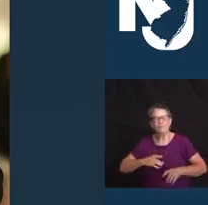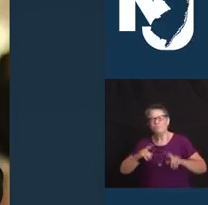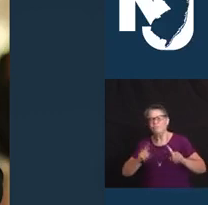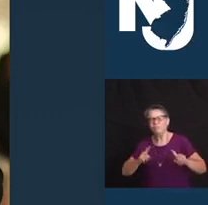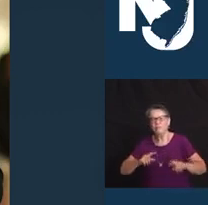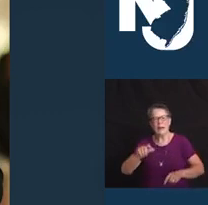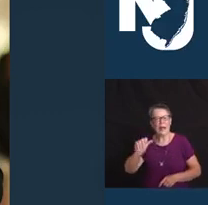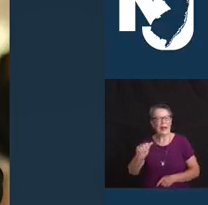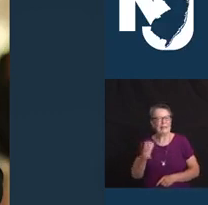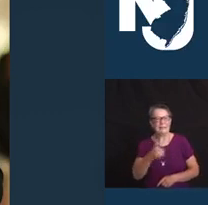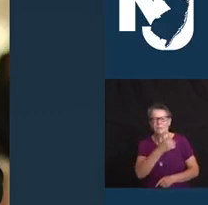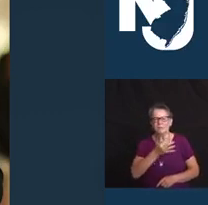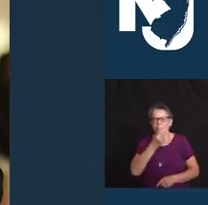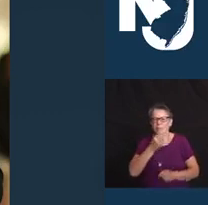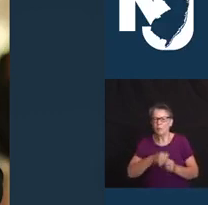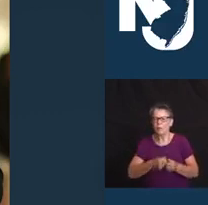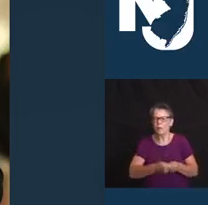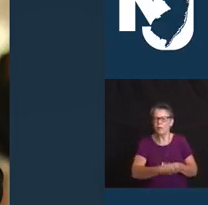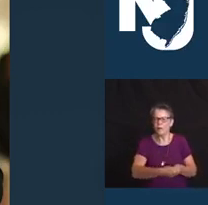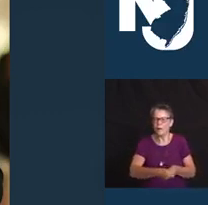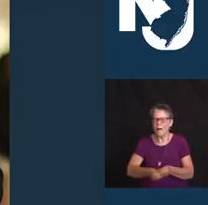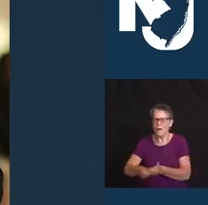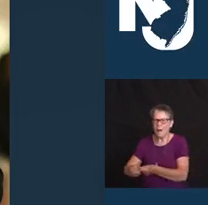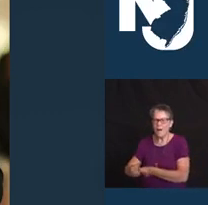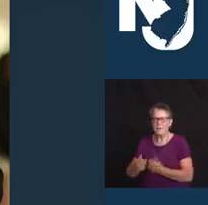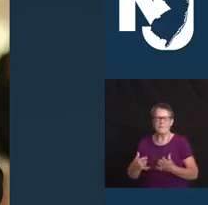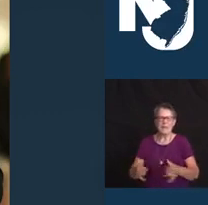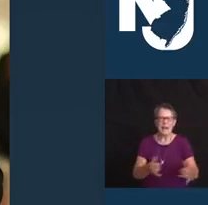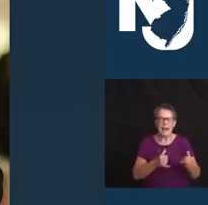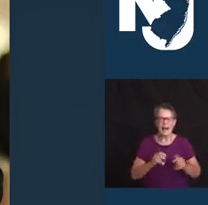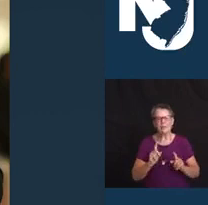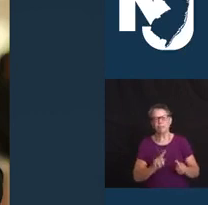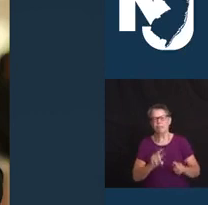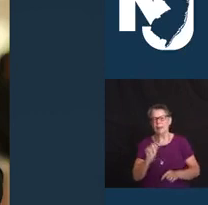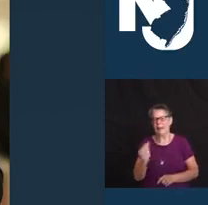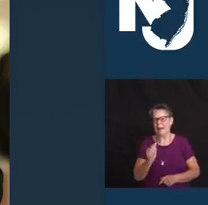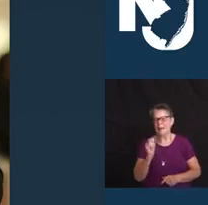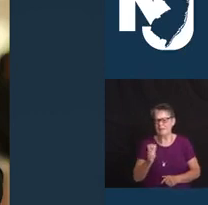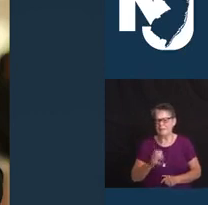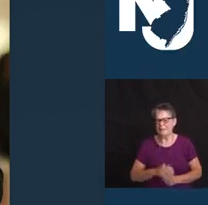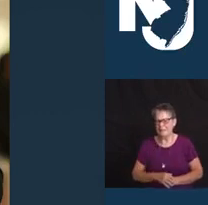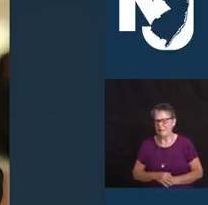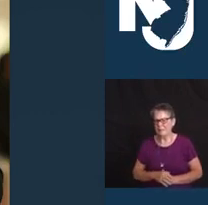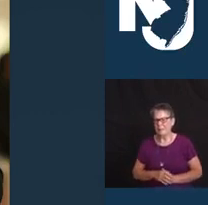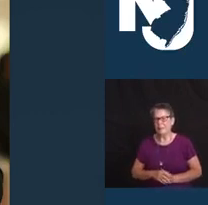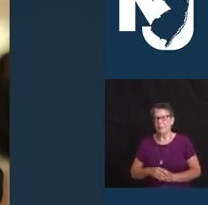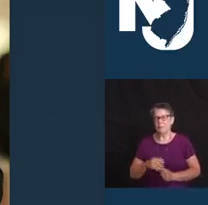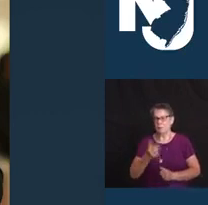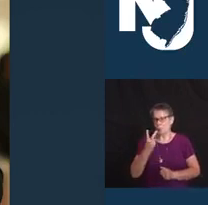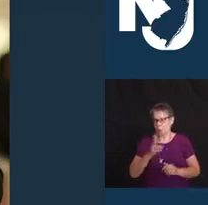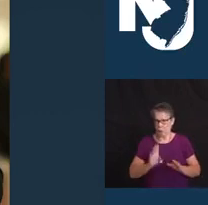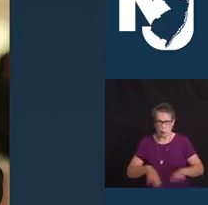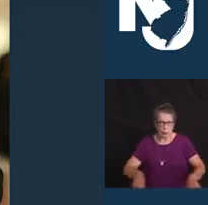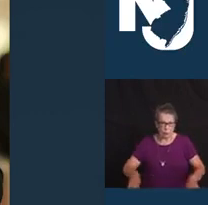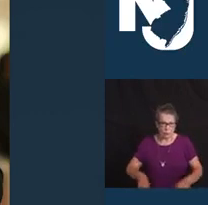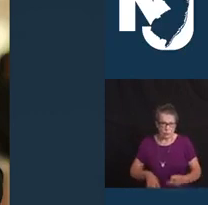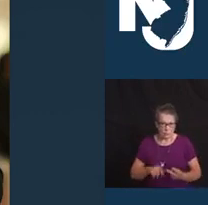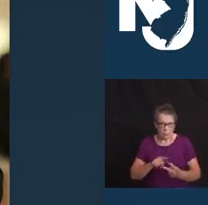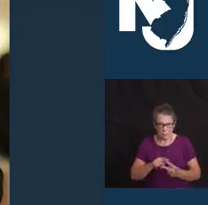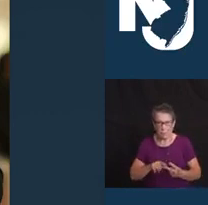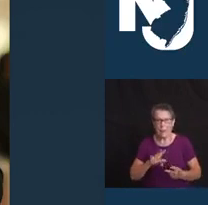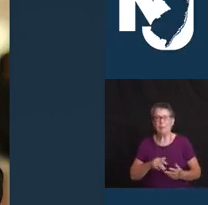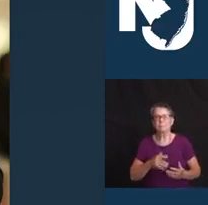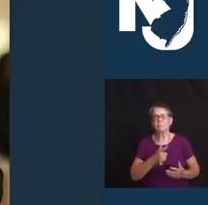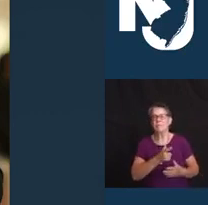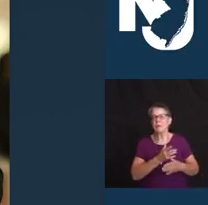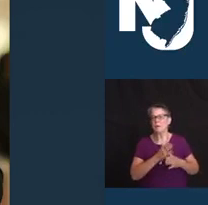their spouses, as well as his significant other, Joanne, and her family. And I had the great honor last week of speaking to all three, Joanne,